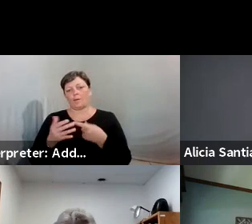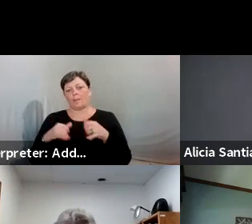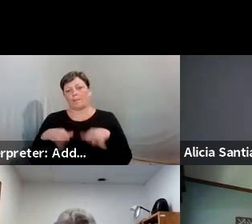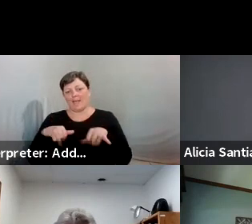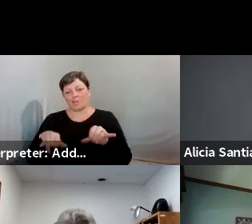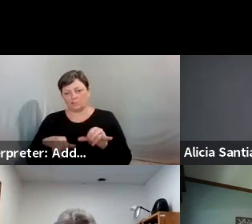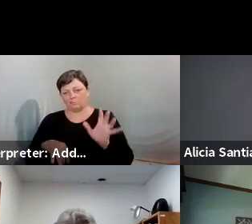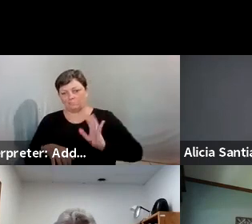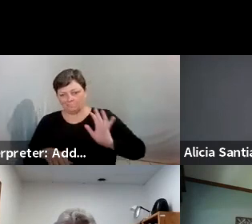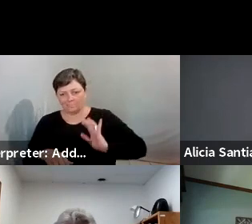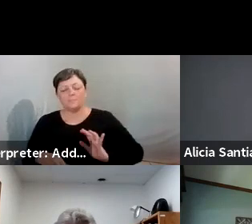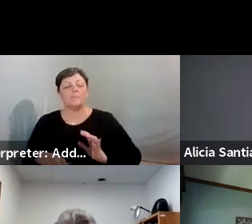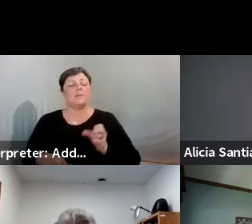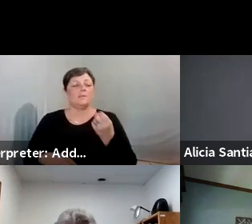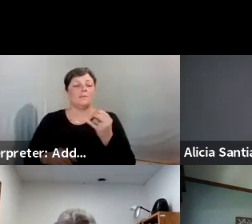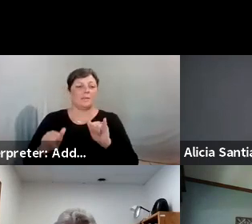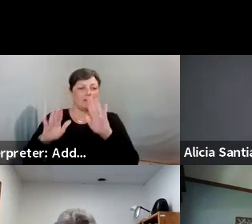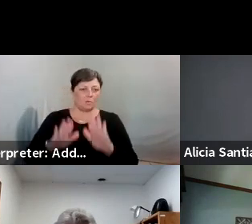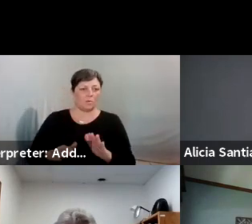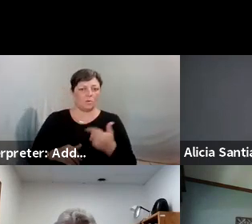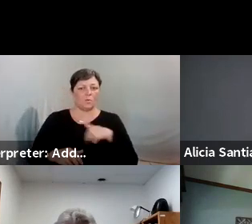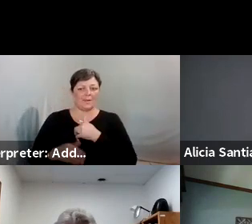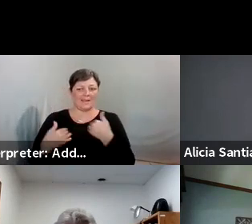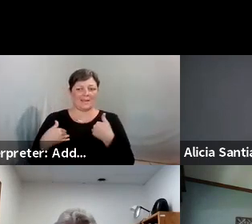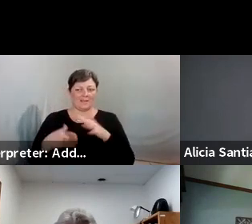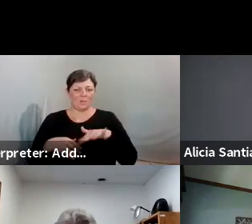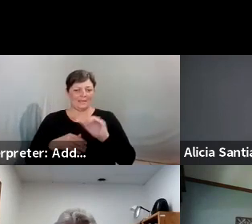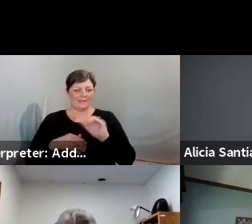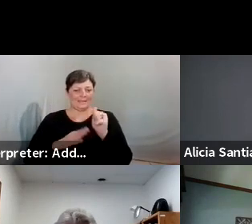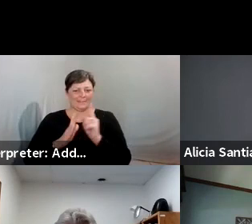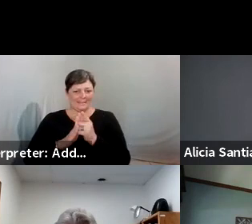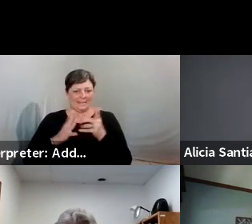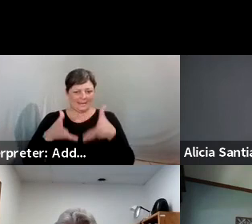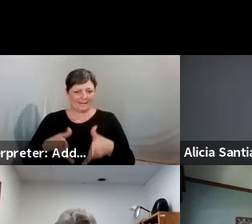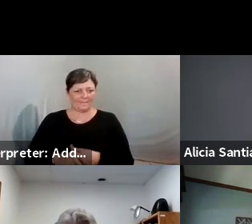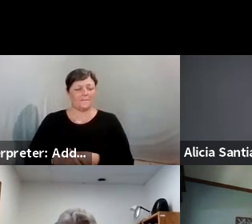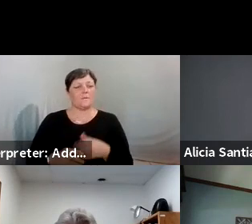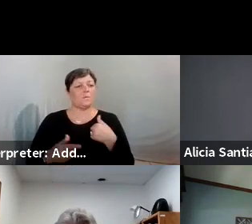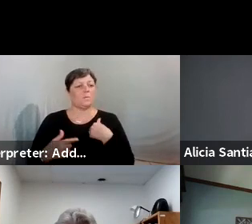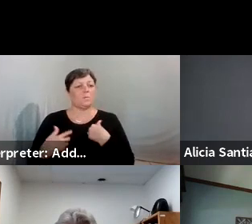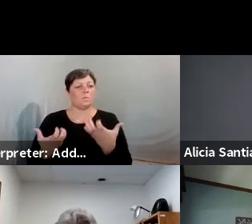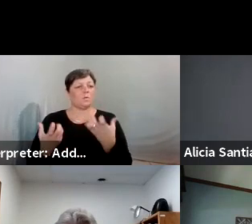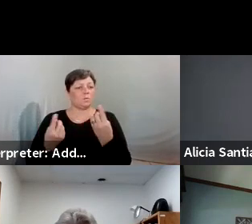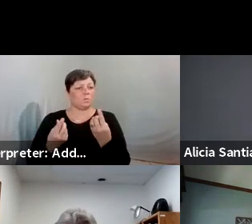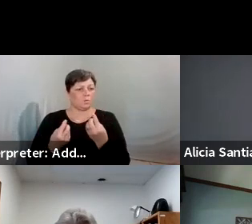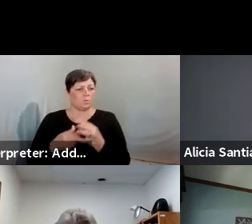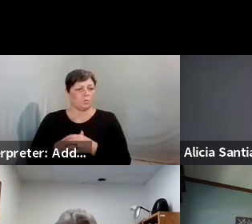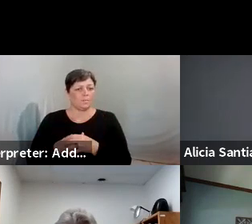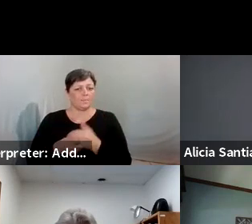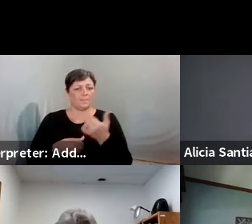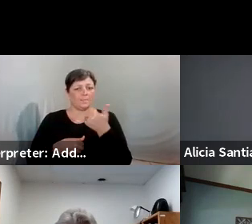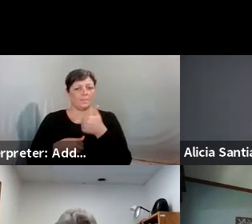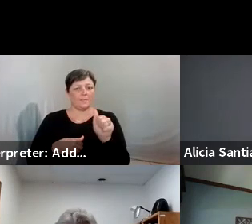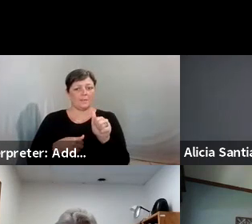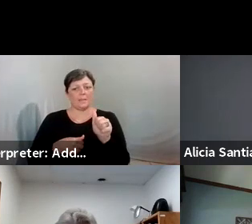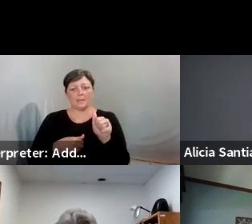So that's awesome. We have about 10 minutes left. What I would like to do is any